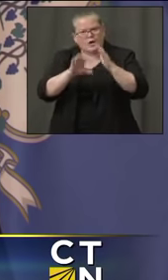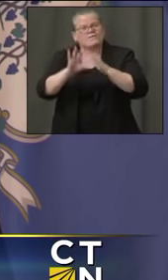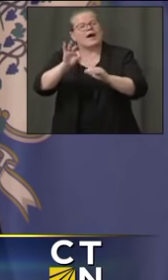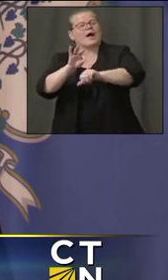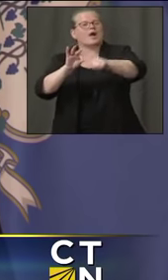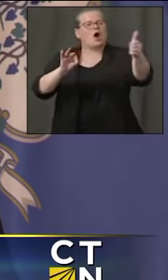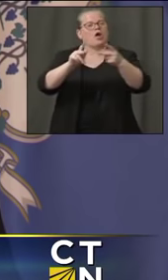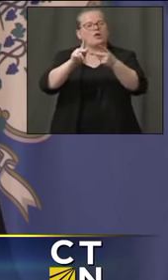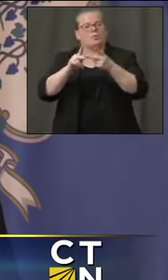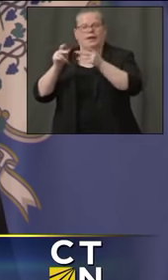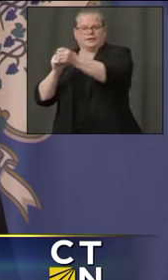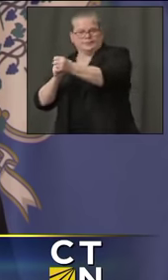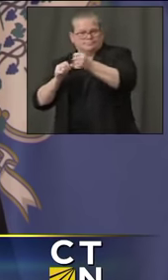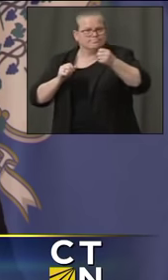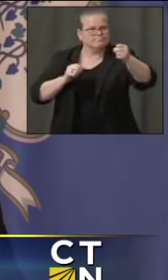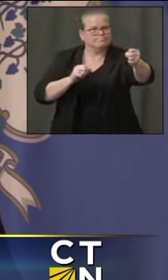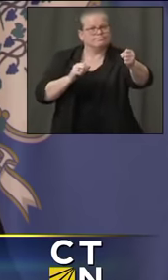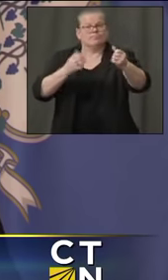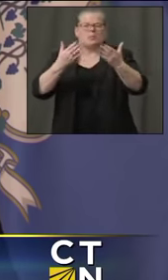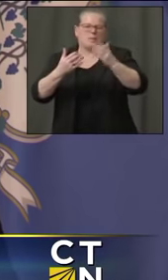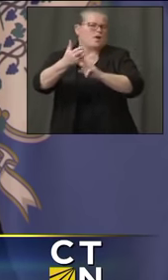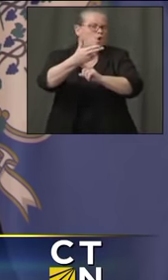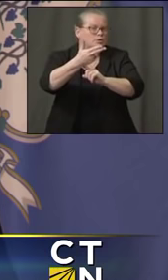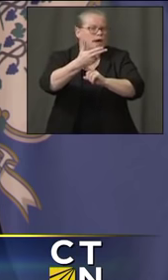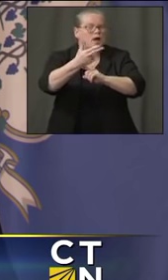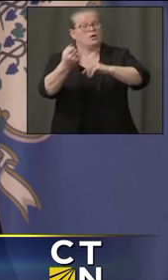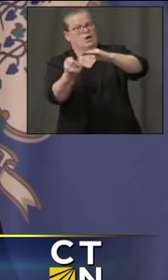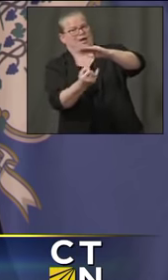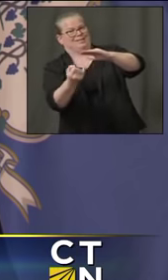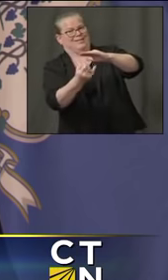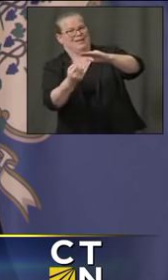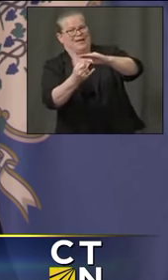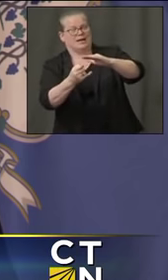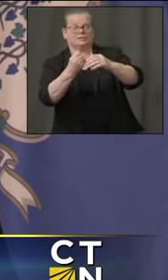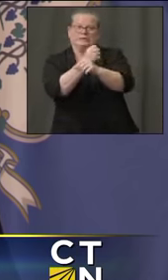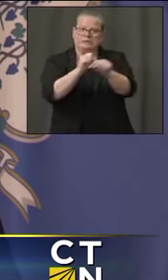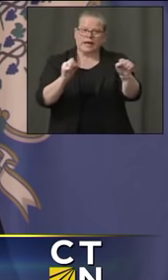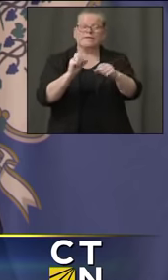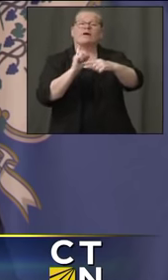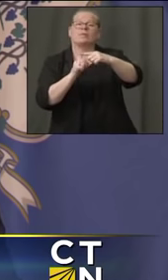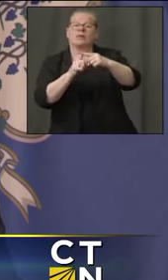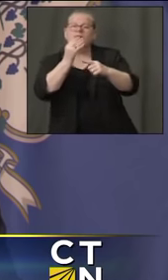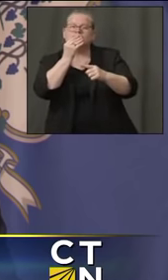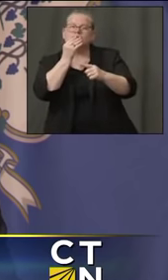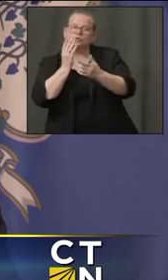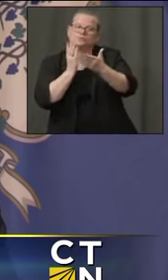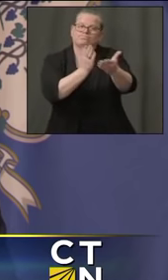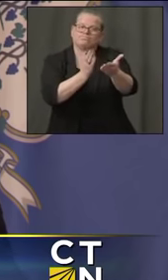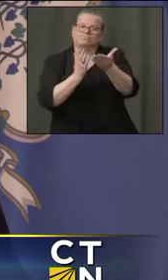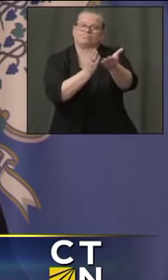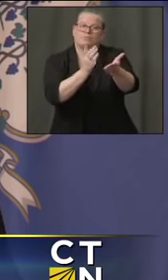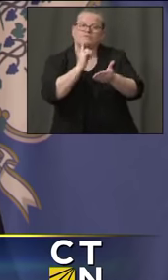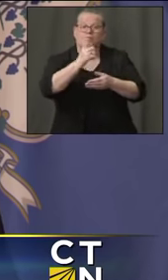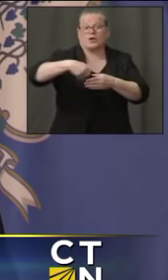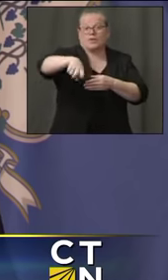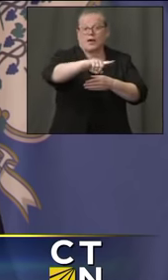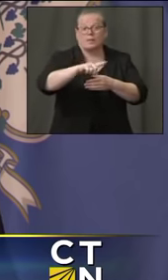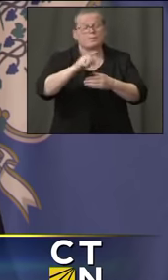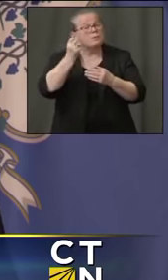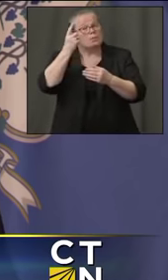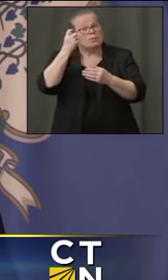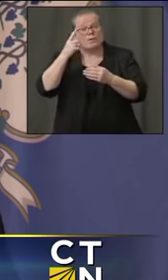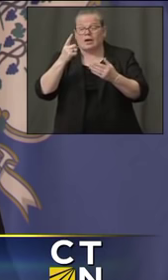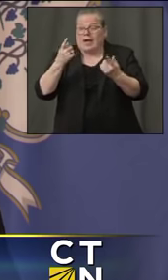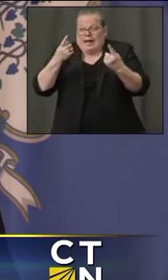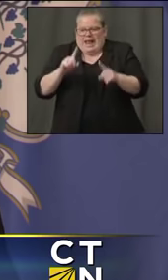and they're kept safe. And we are providing them meal support as well. And this is not subject to any phase. This is happening now